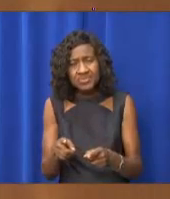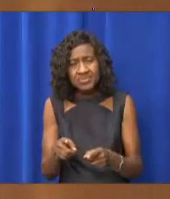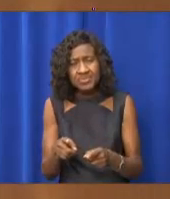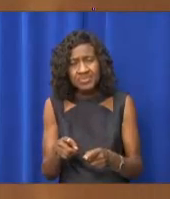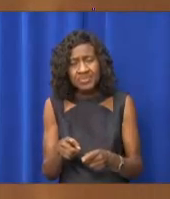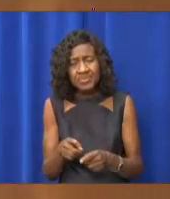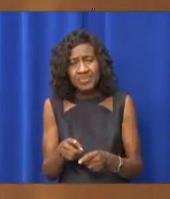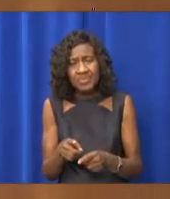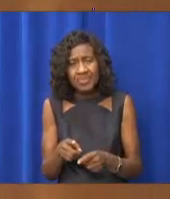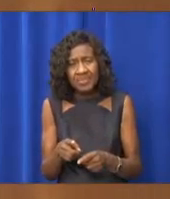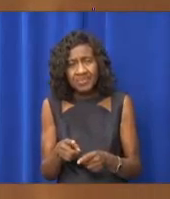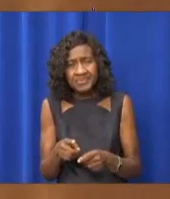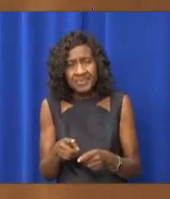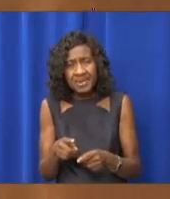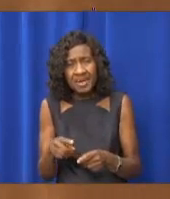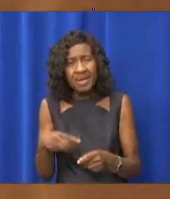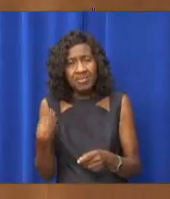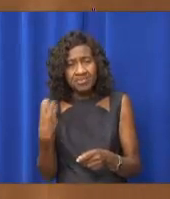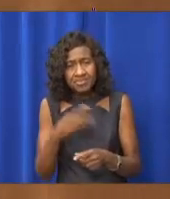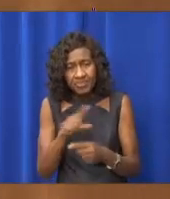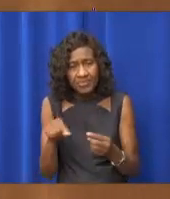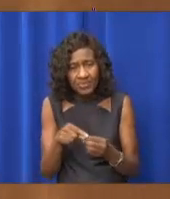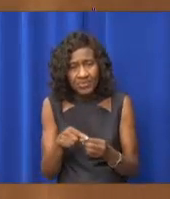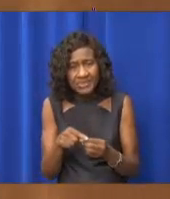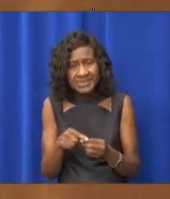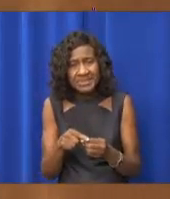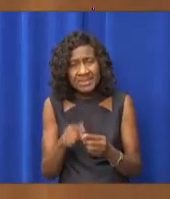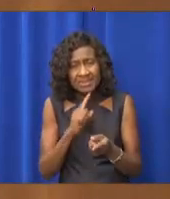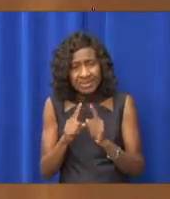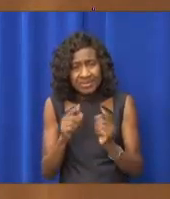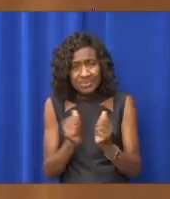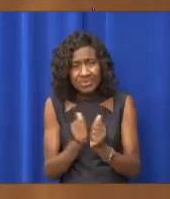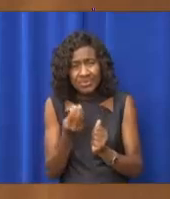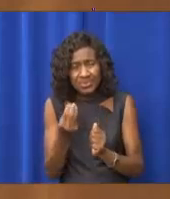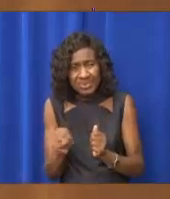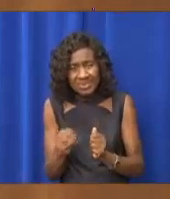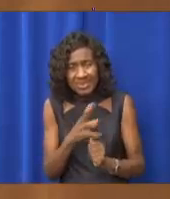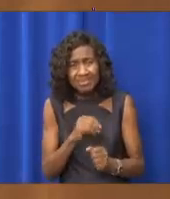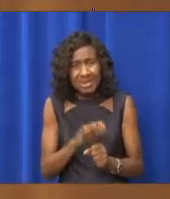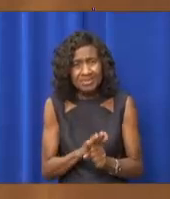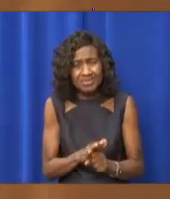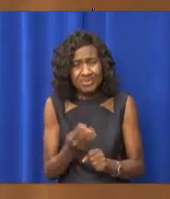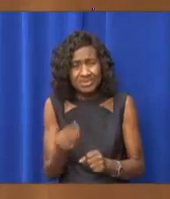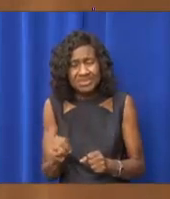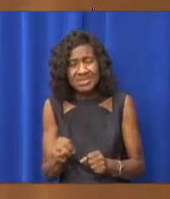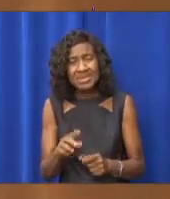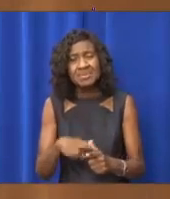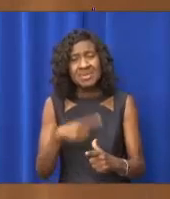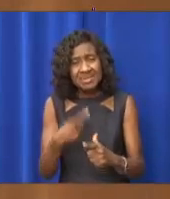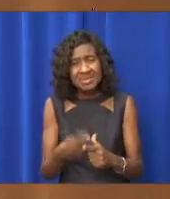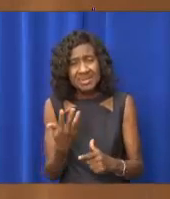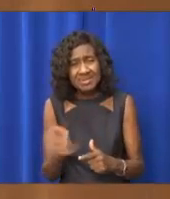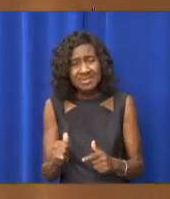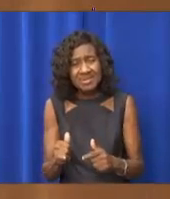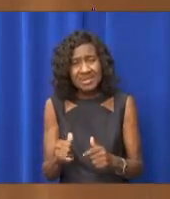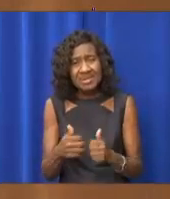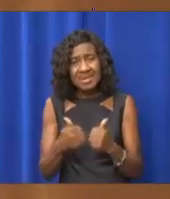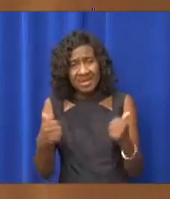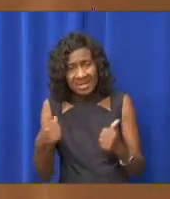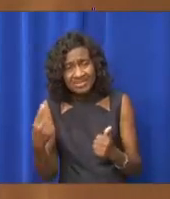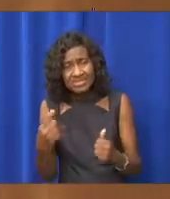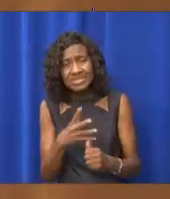them have either complied or voluntarily gone into the government isolation facility. So in